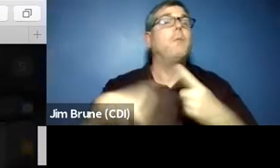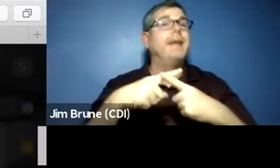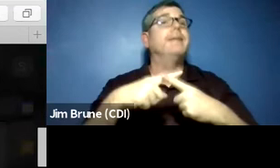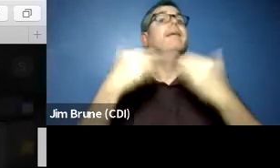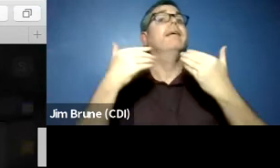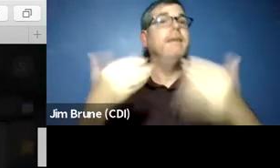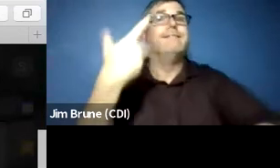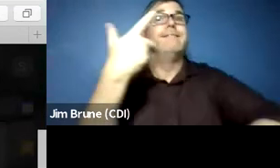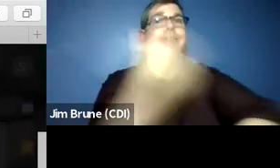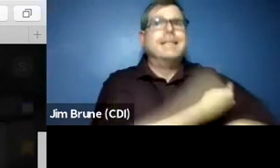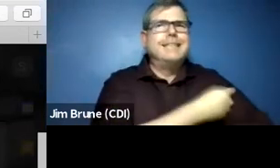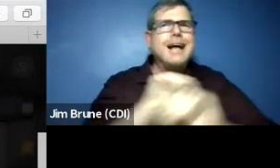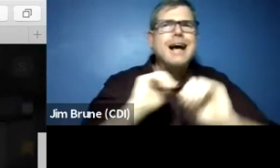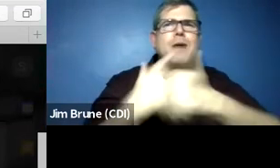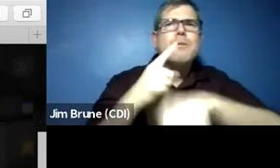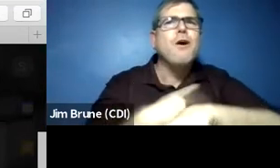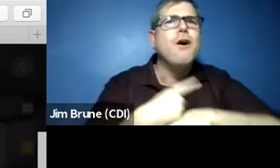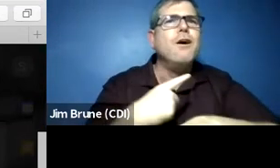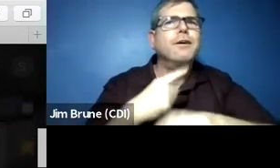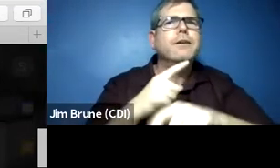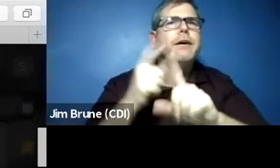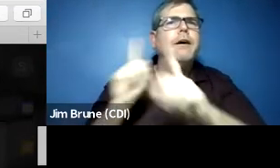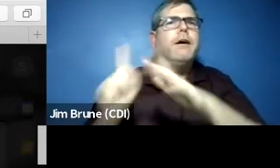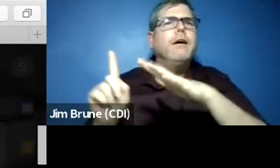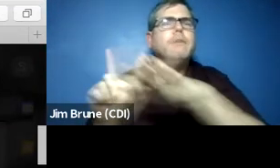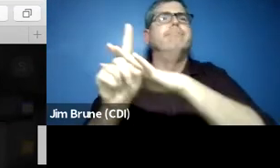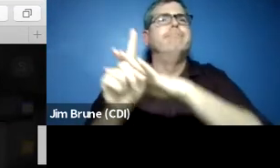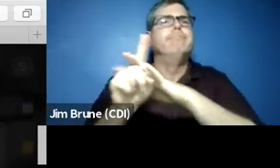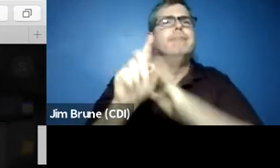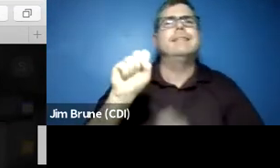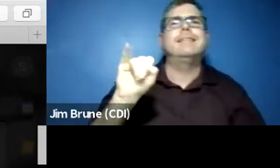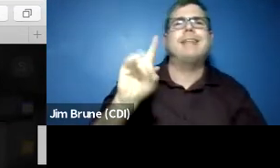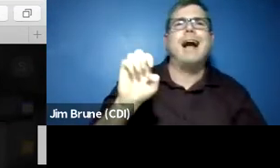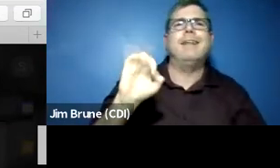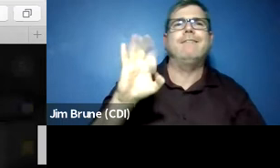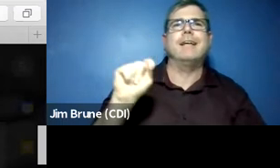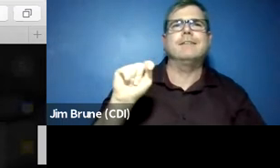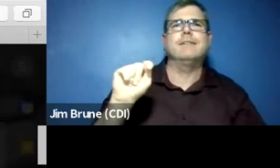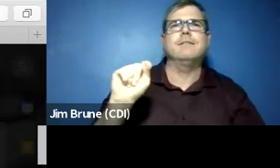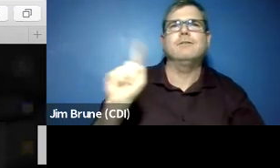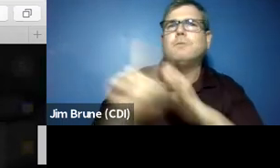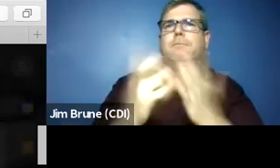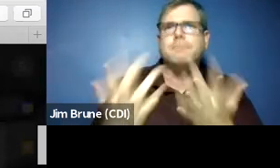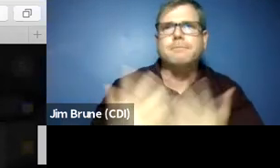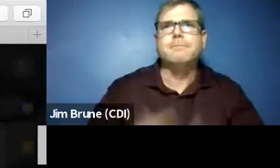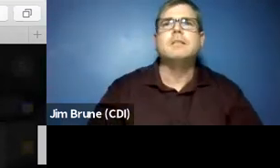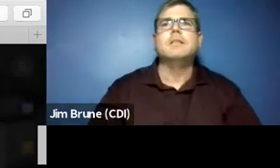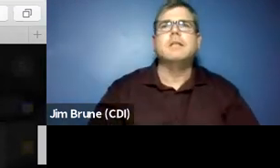Who's got the poll? Who's got the answer? The results of that poll? There we go. There they are.